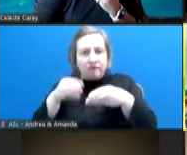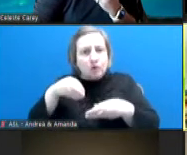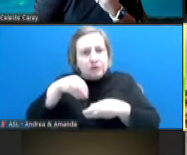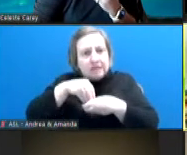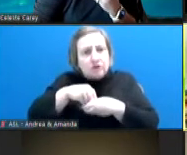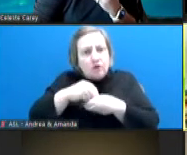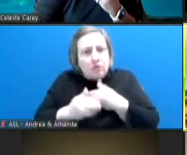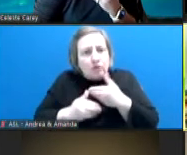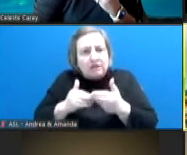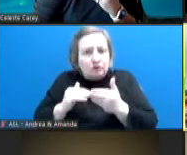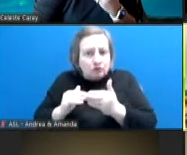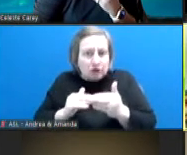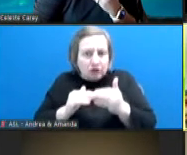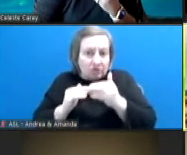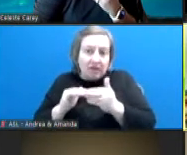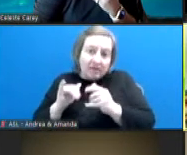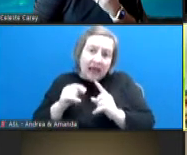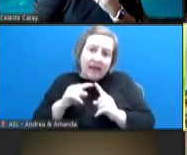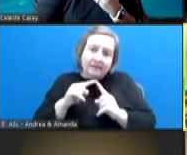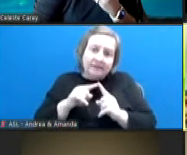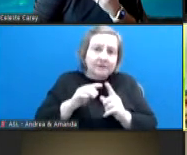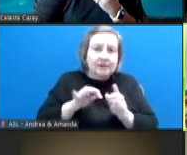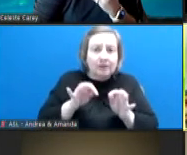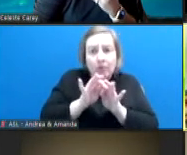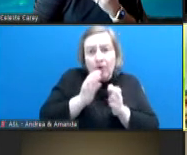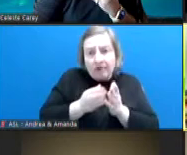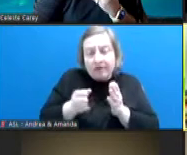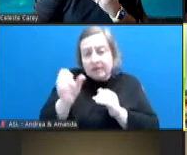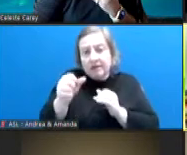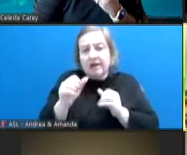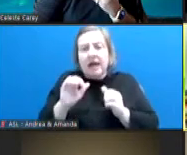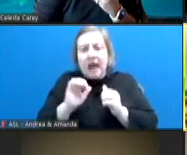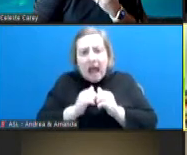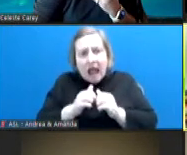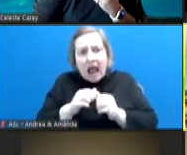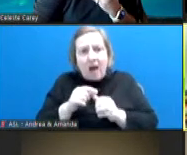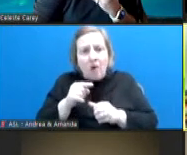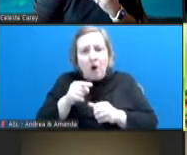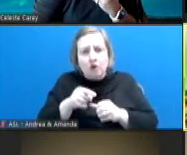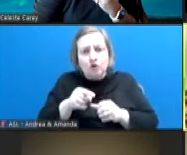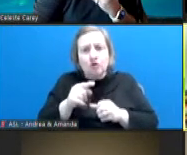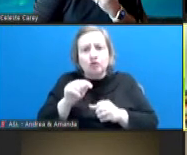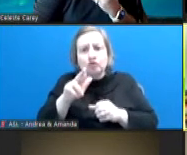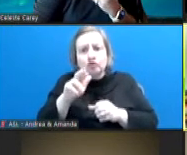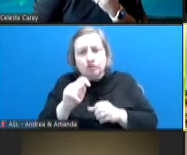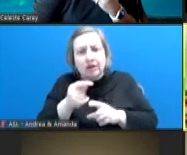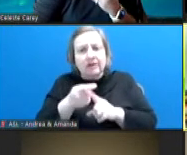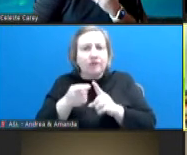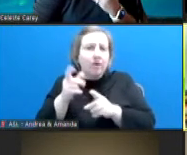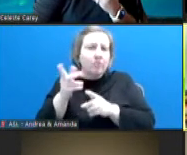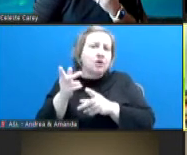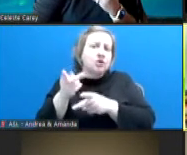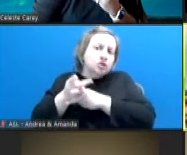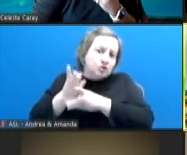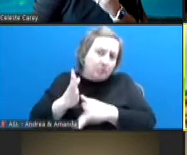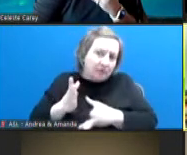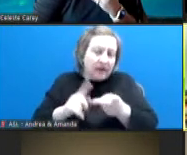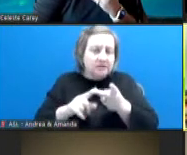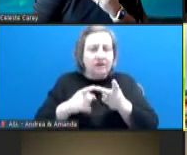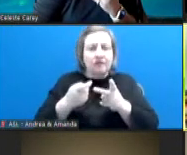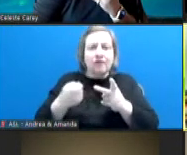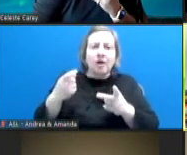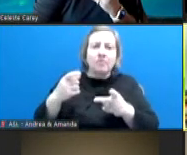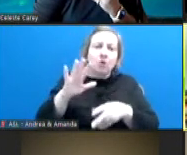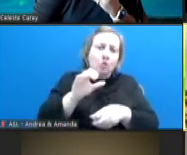procedural justice. And that is a legitimate thing, which is that how are you being treated by your supervisors, by your employee, your